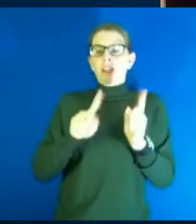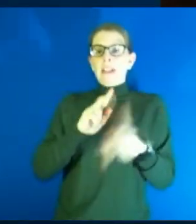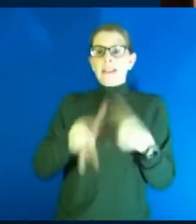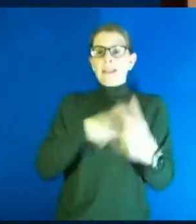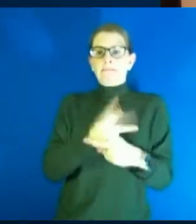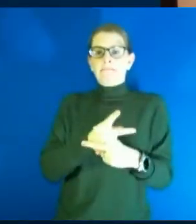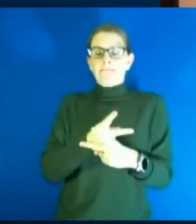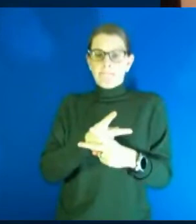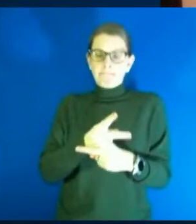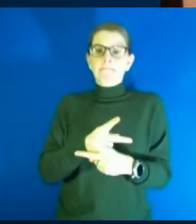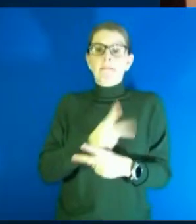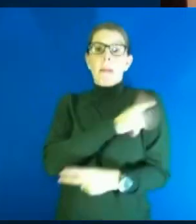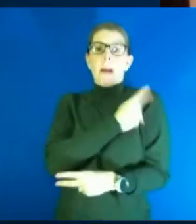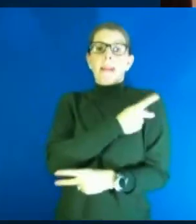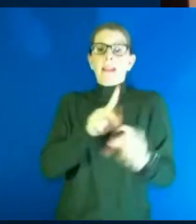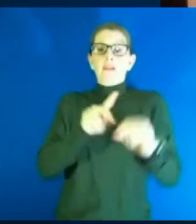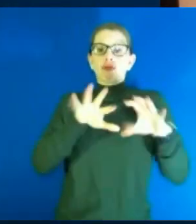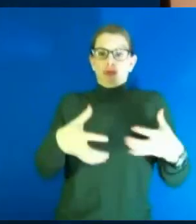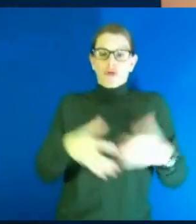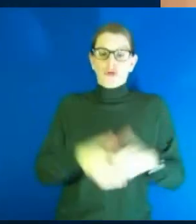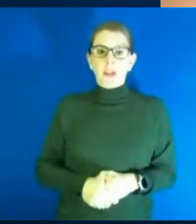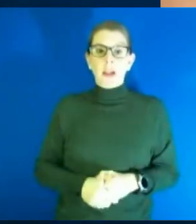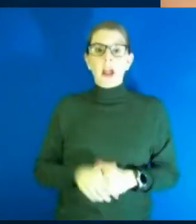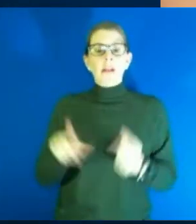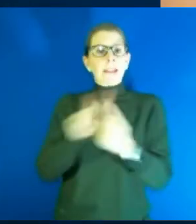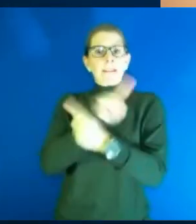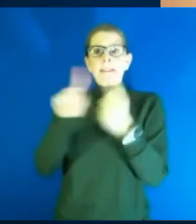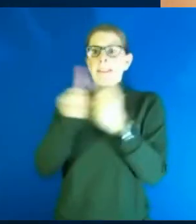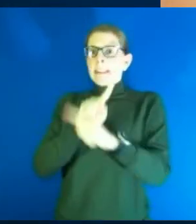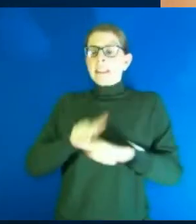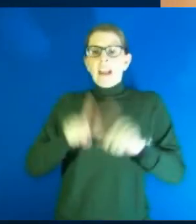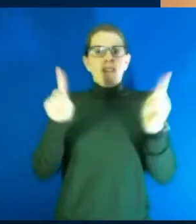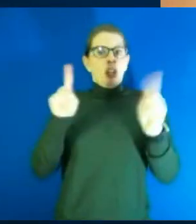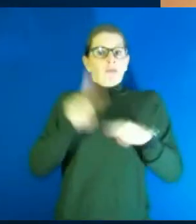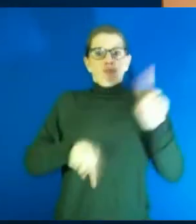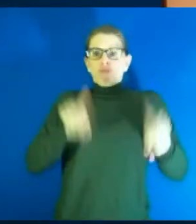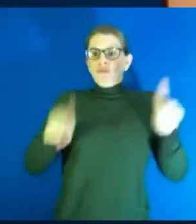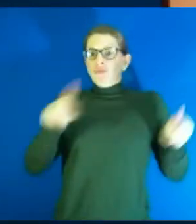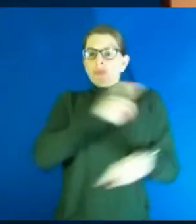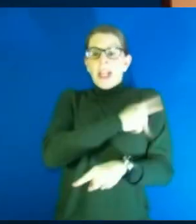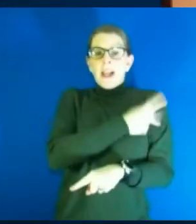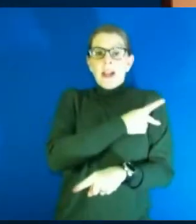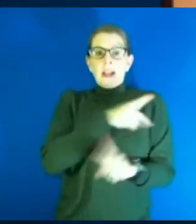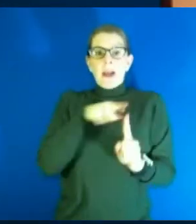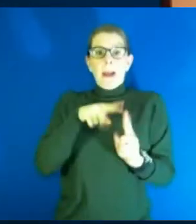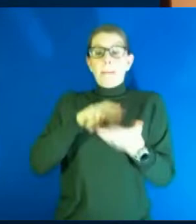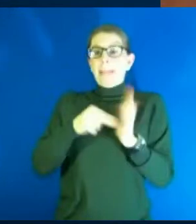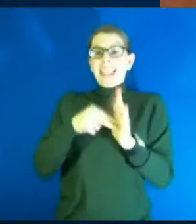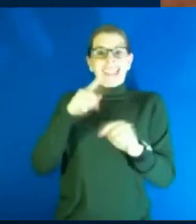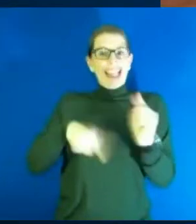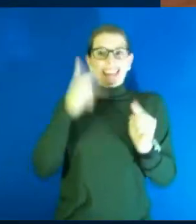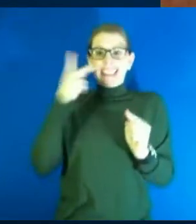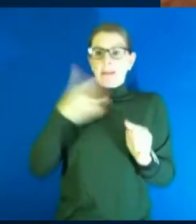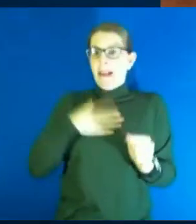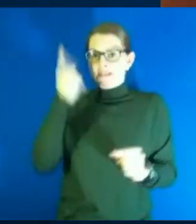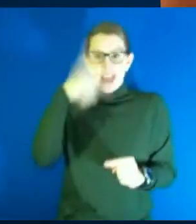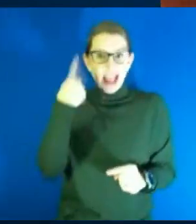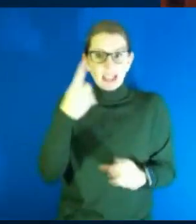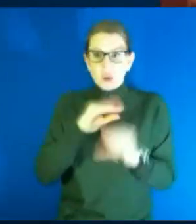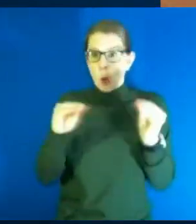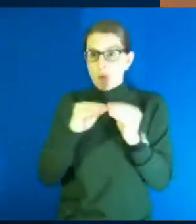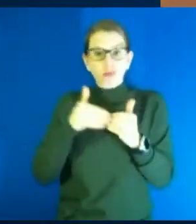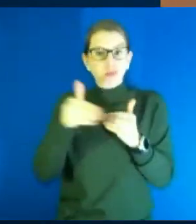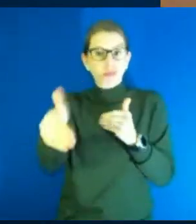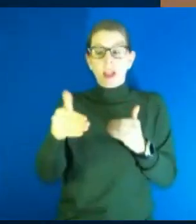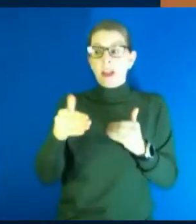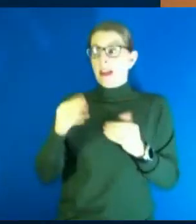populations. I've taken care of hundreds of different COVID patients. From my perspective, the patient could no longer see my face. The patient could no longer have family